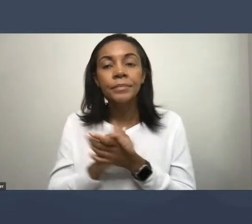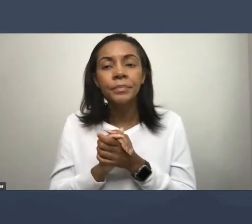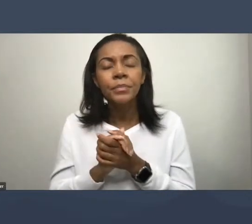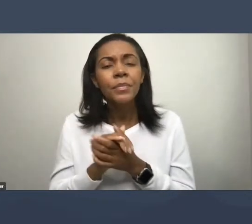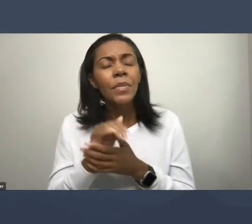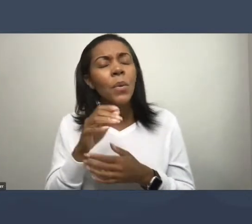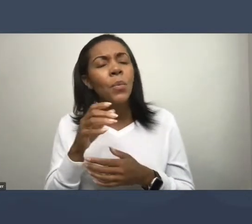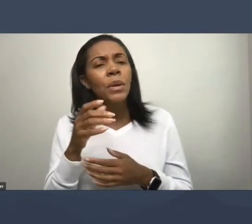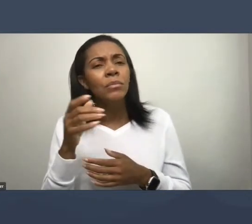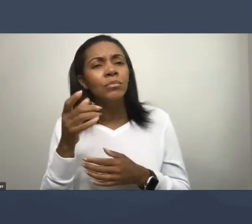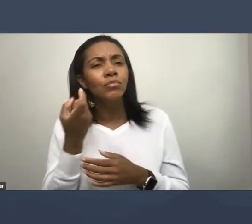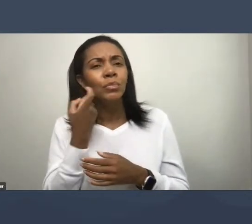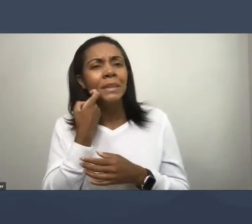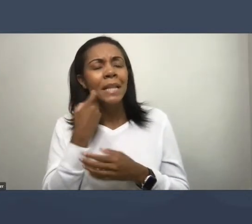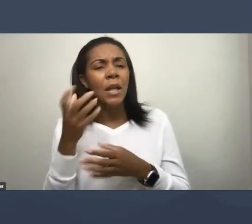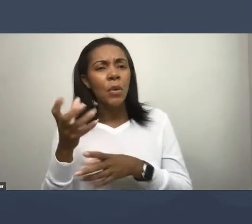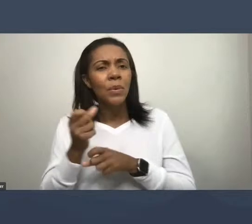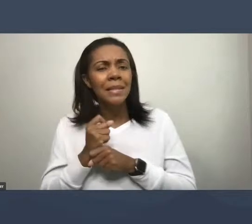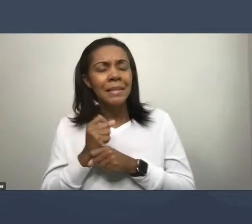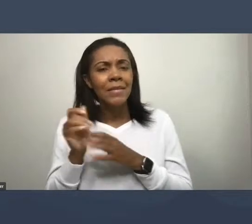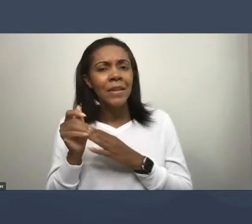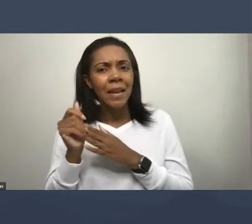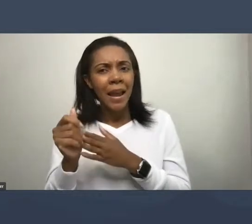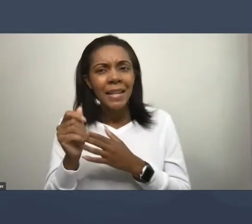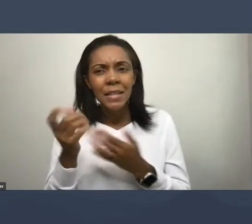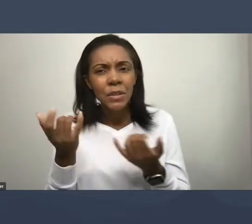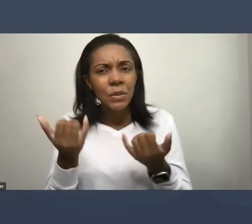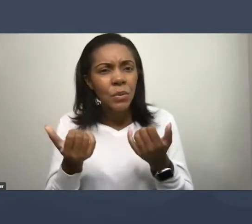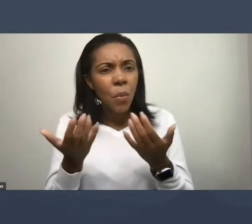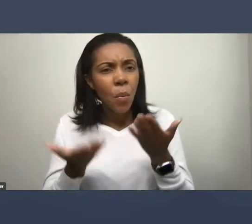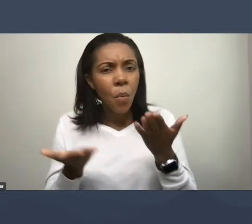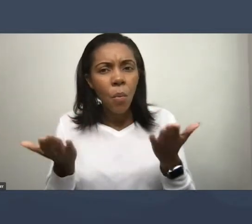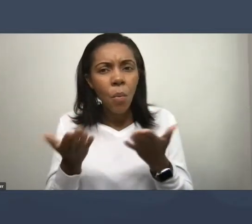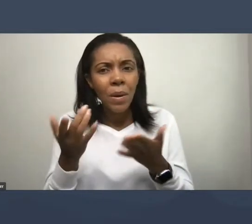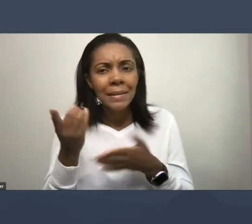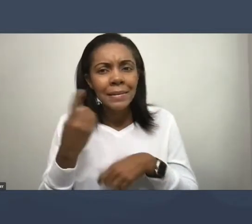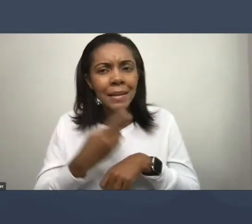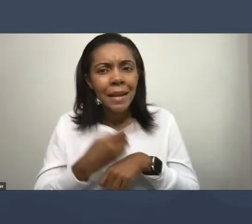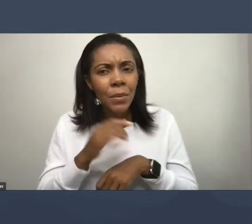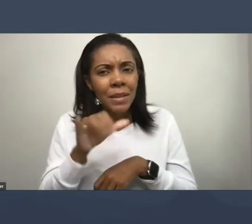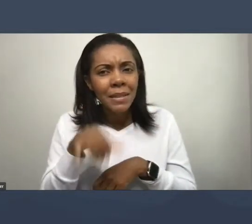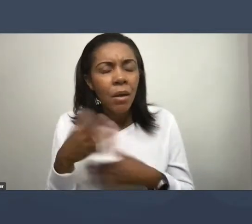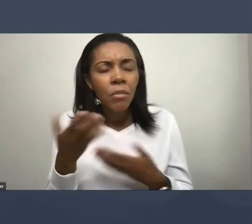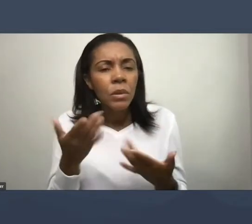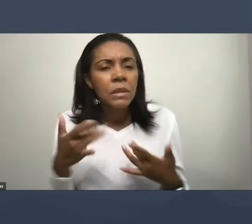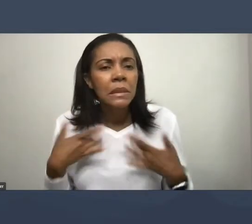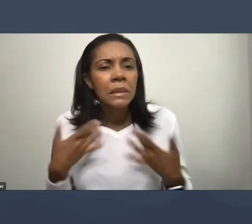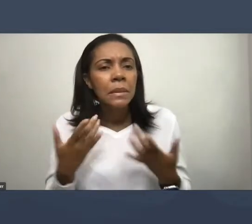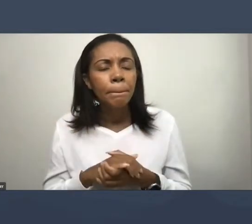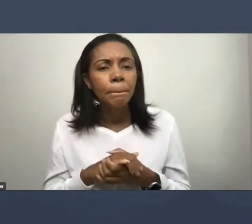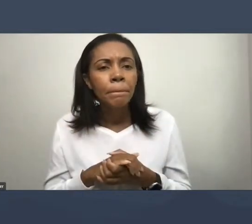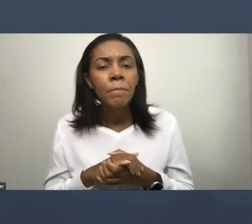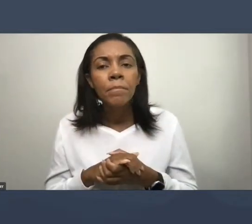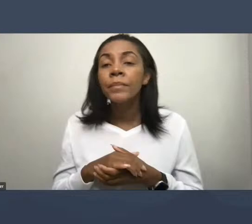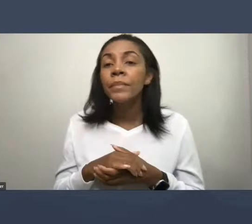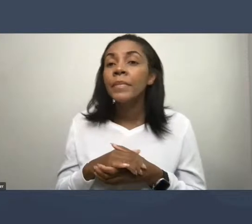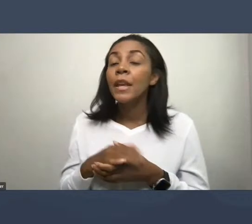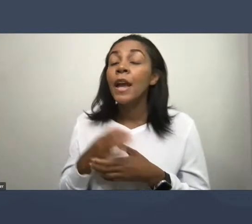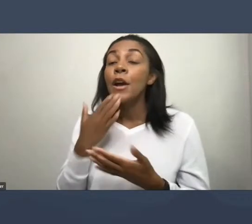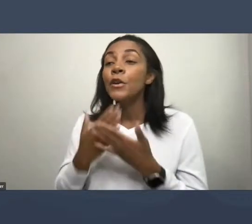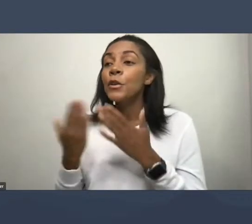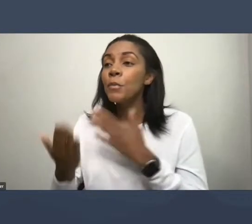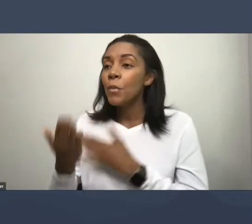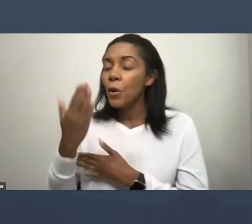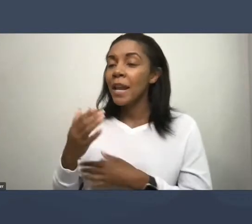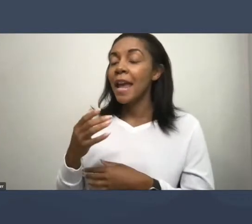guidance recently. What day was that? And I assume y'all are still going through it. What's the status? Thank you. Good morning, Council.